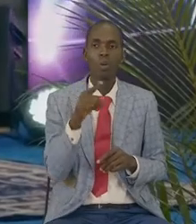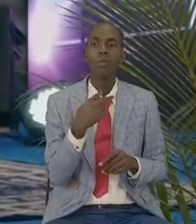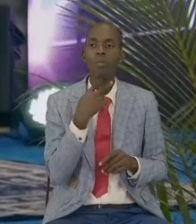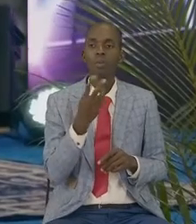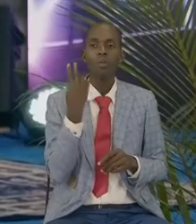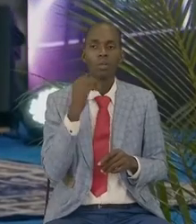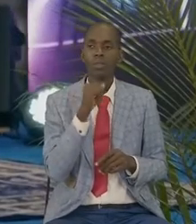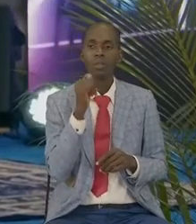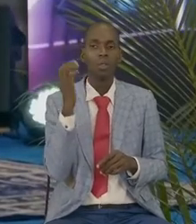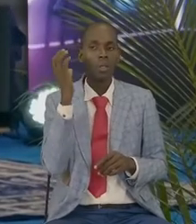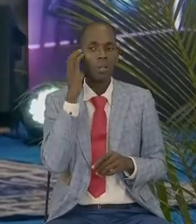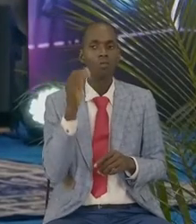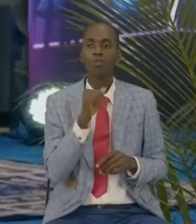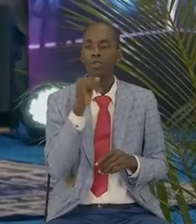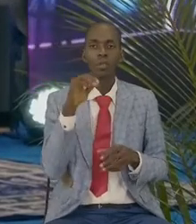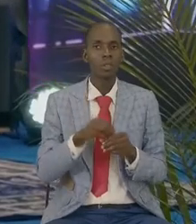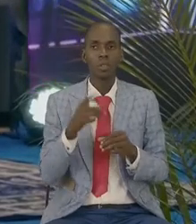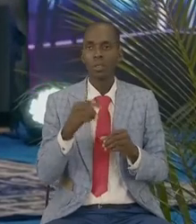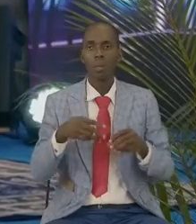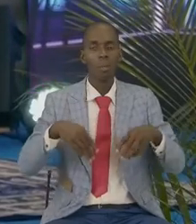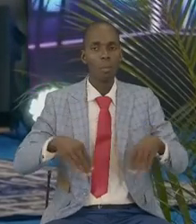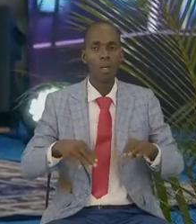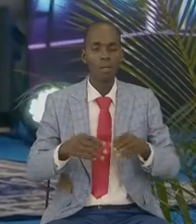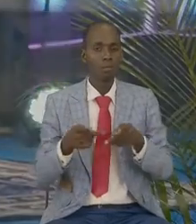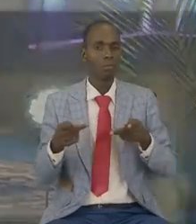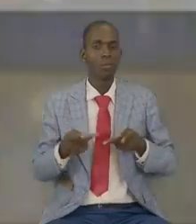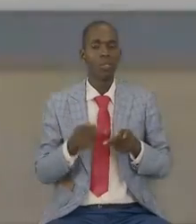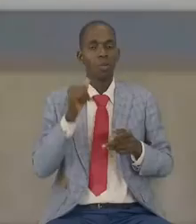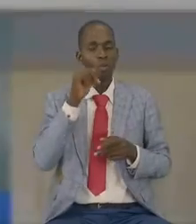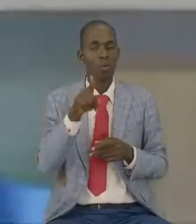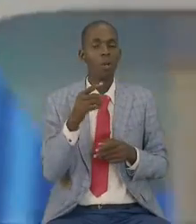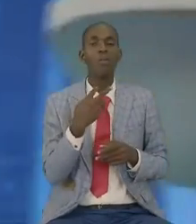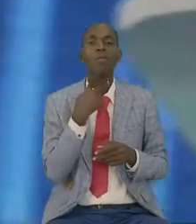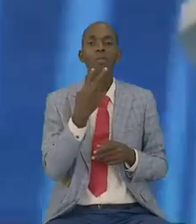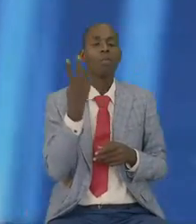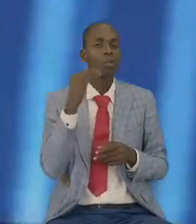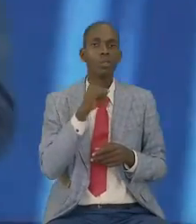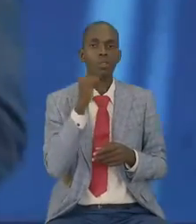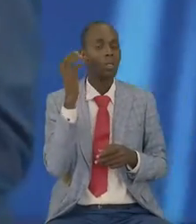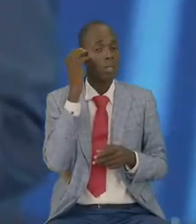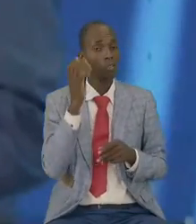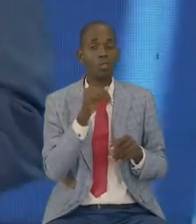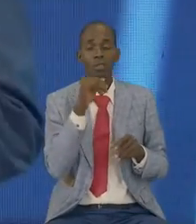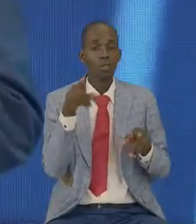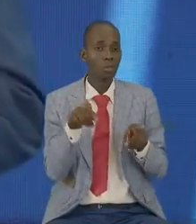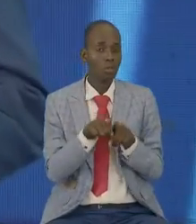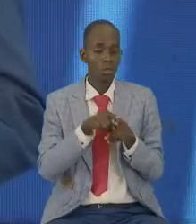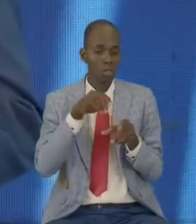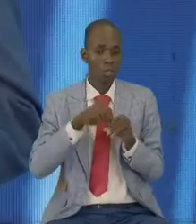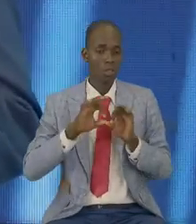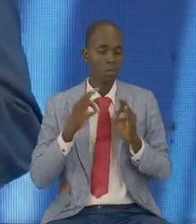heard, not in the marketplace. Her voice was not heard, not even in the family gathering.